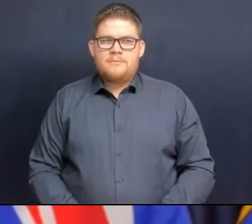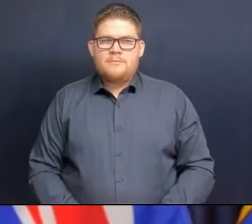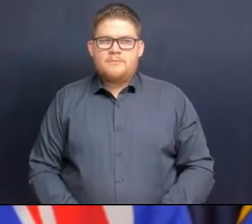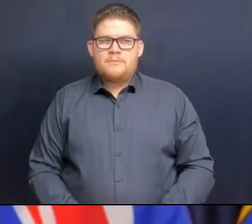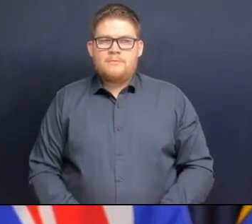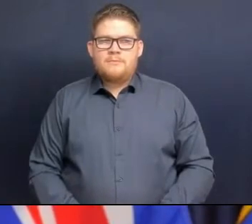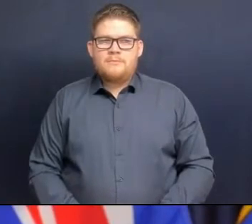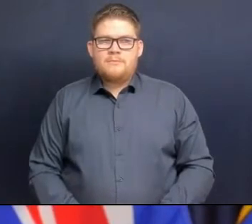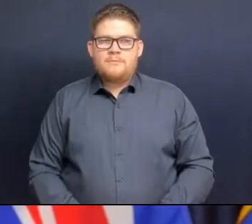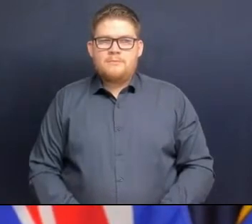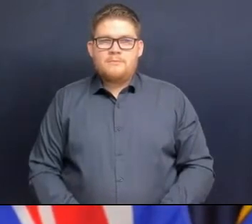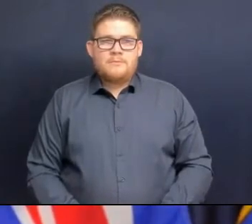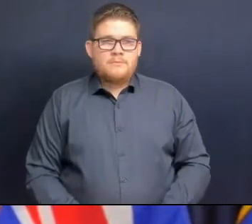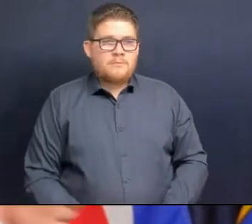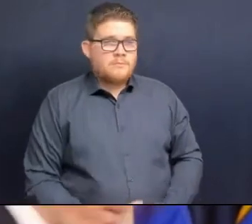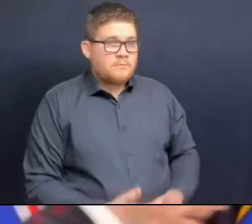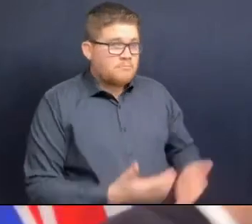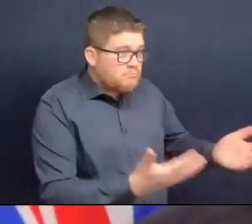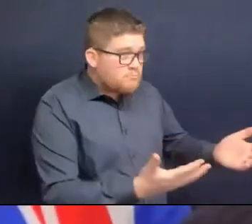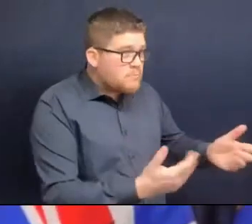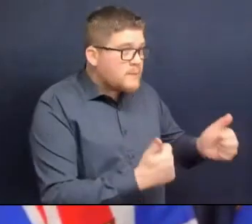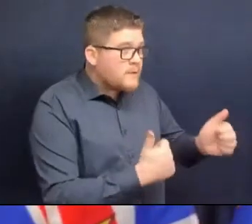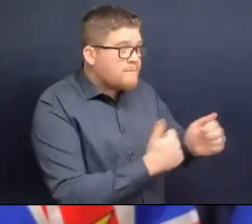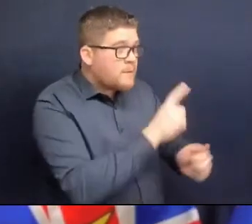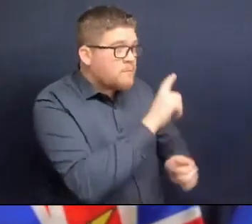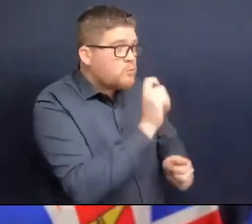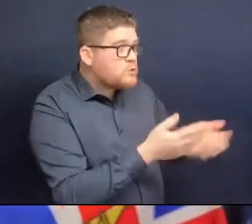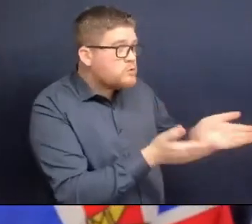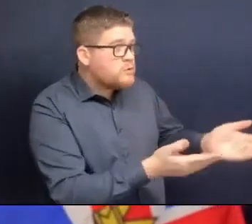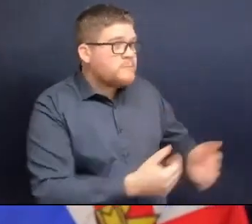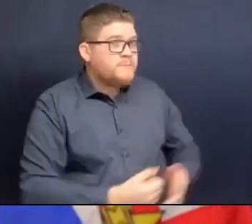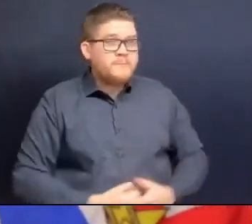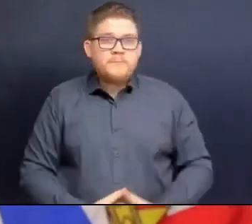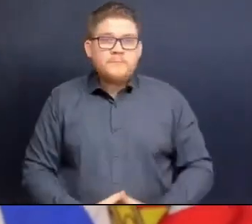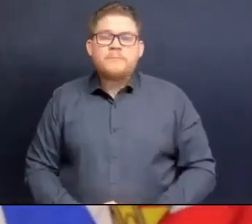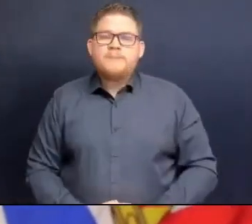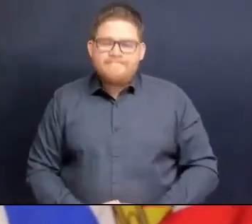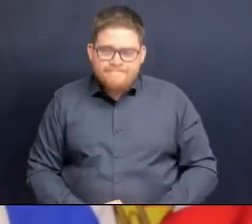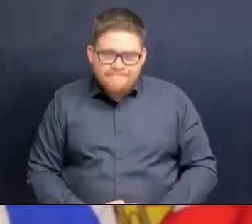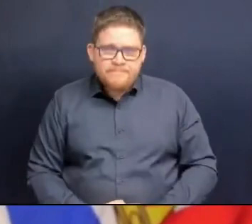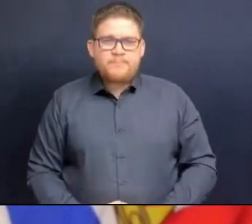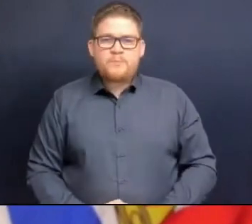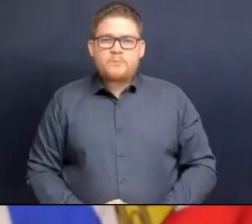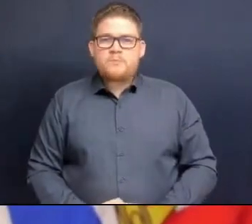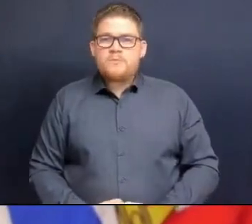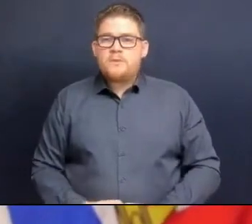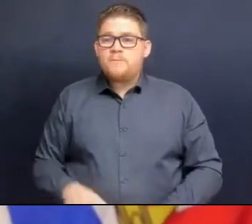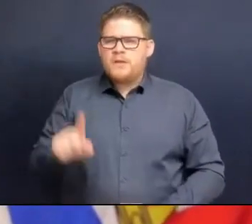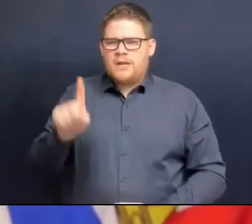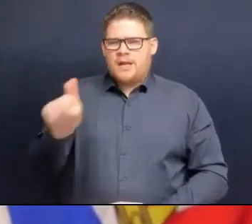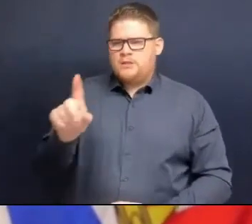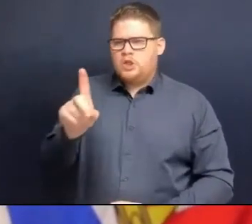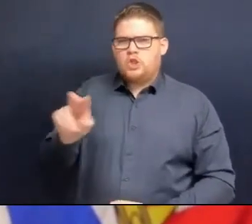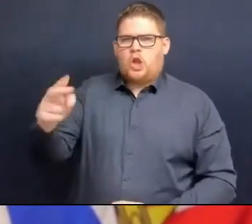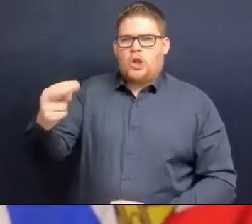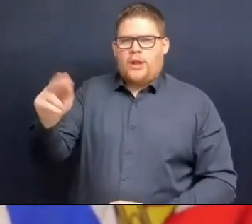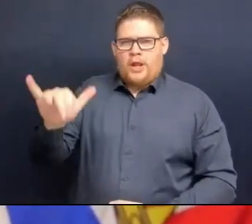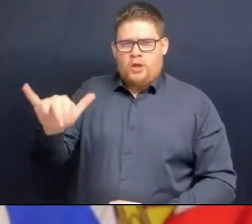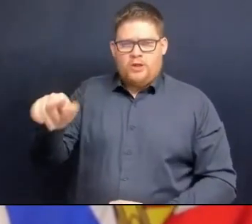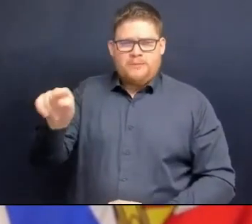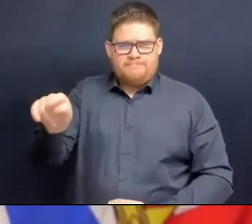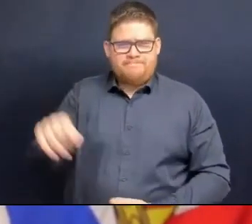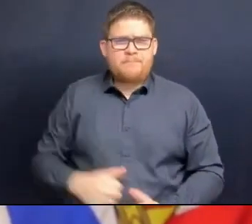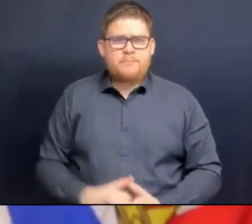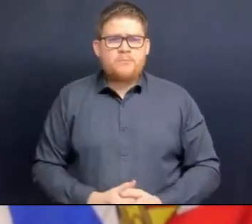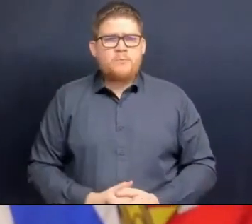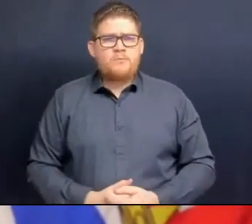toutes les possibilités. Bunny, did you have a follow-up? Yes, please. For Dr. Henry, given that now